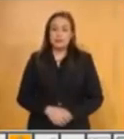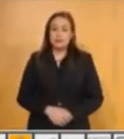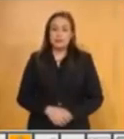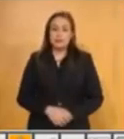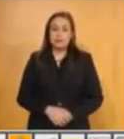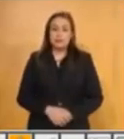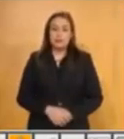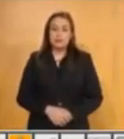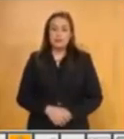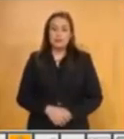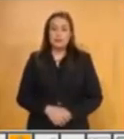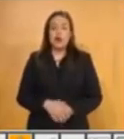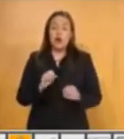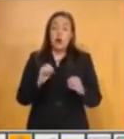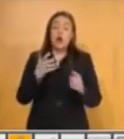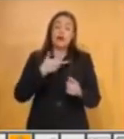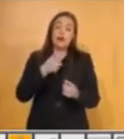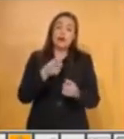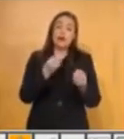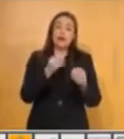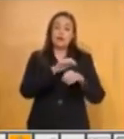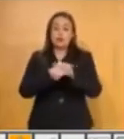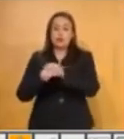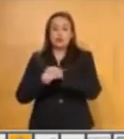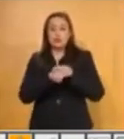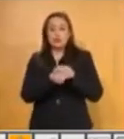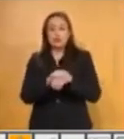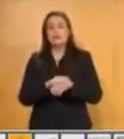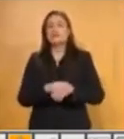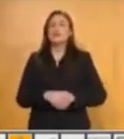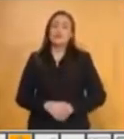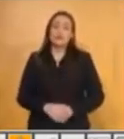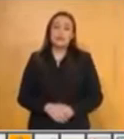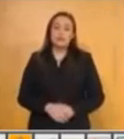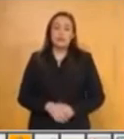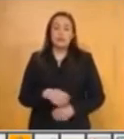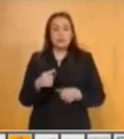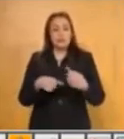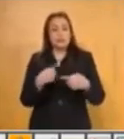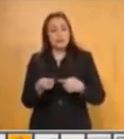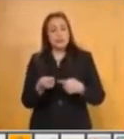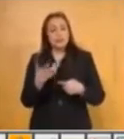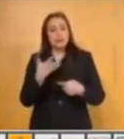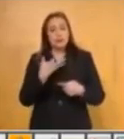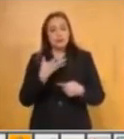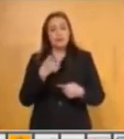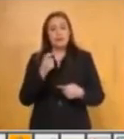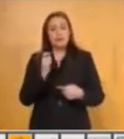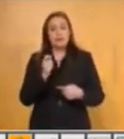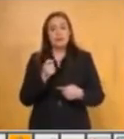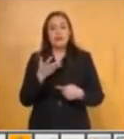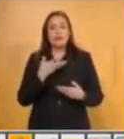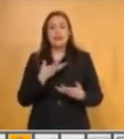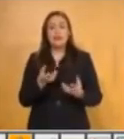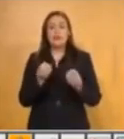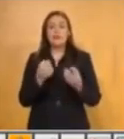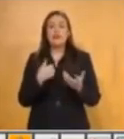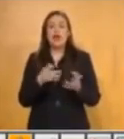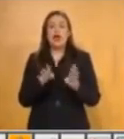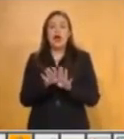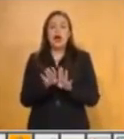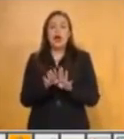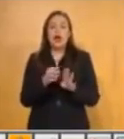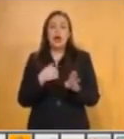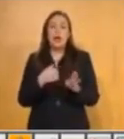have a lot of friends. Then we have humble, that is related to the humility. We have